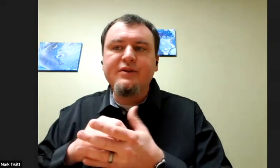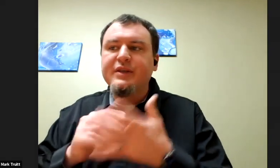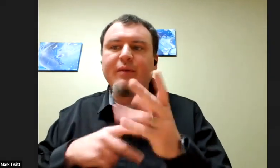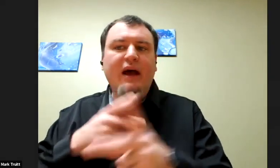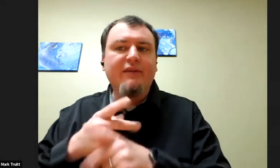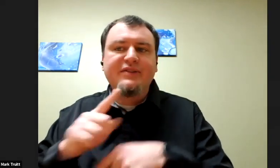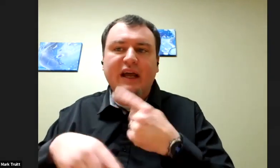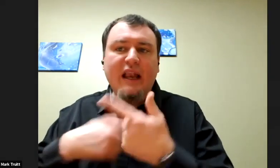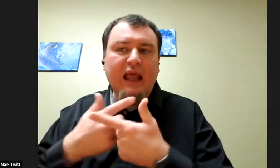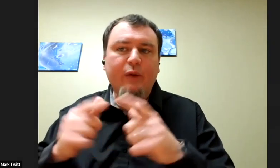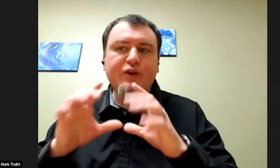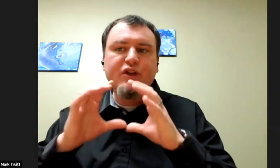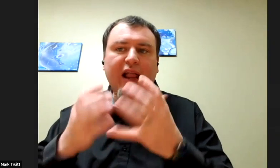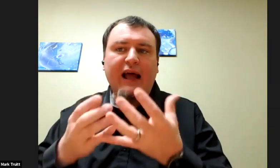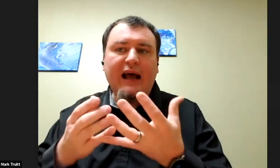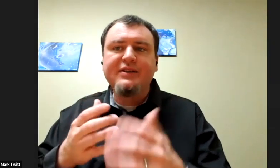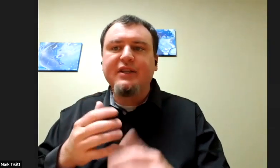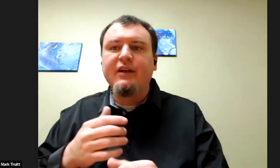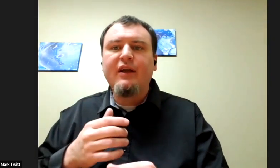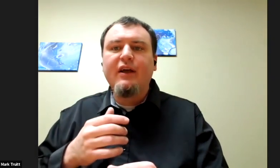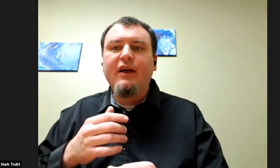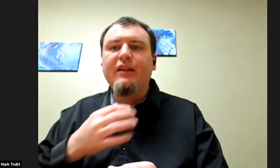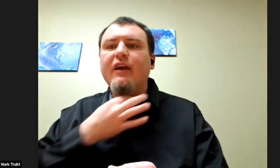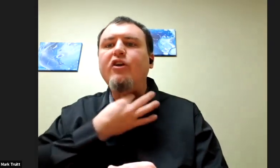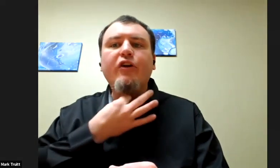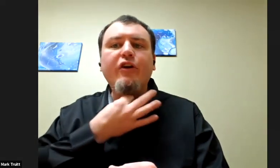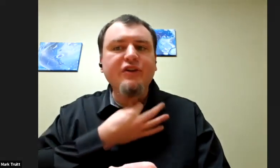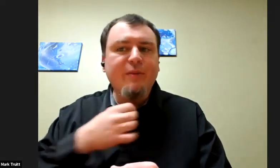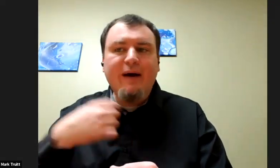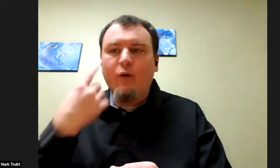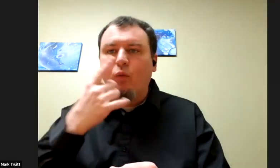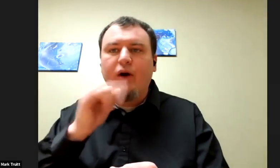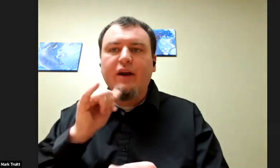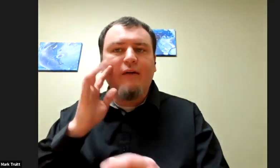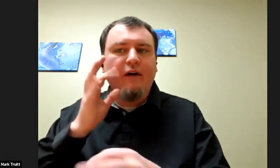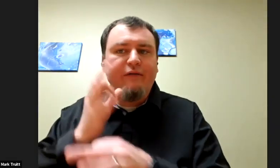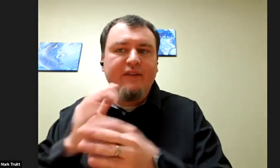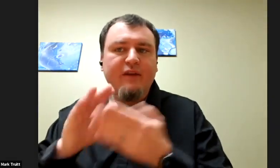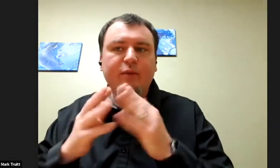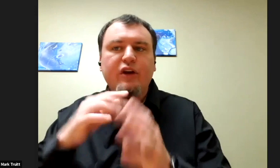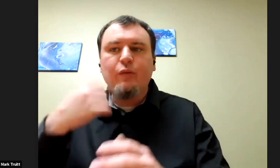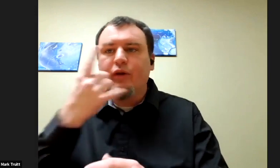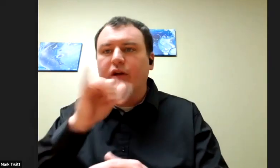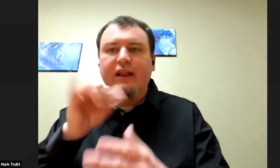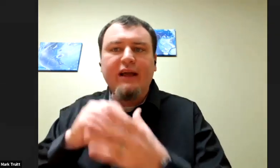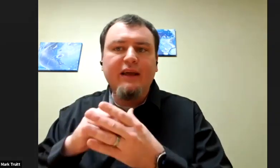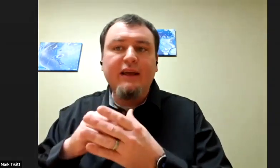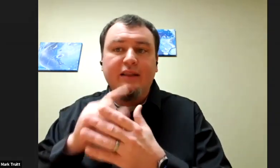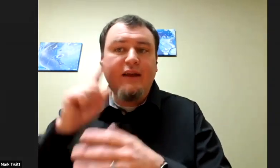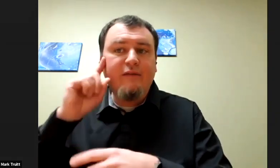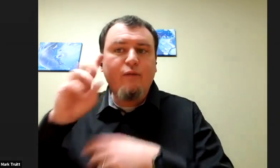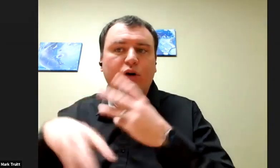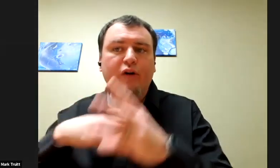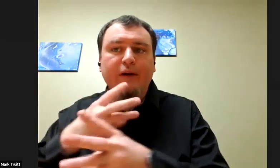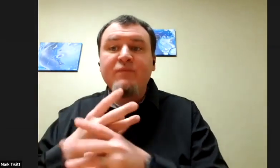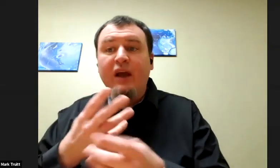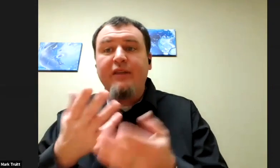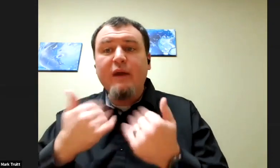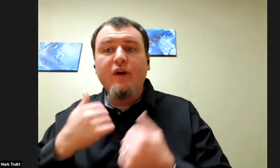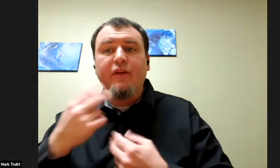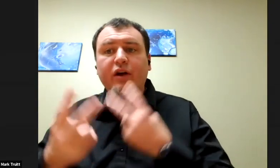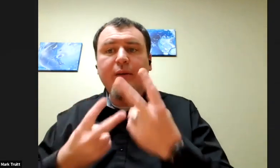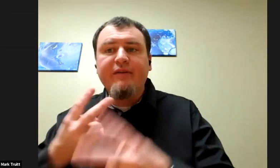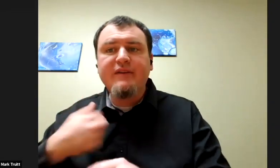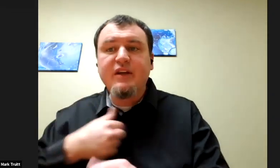in some kind of sign language class, and they're curious about what a faith community would look like in the deaf world,